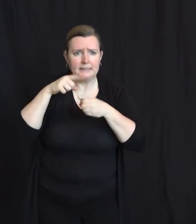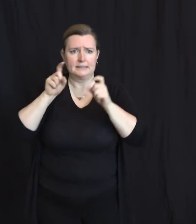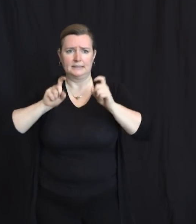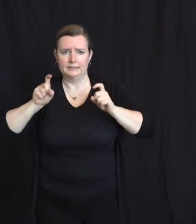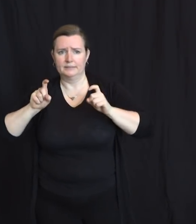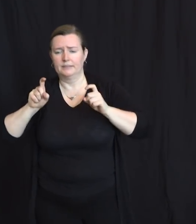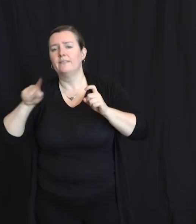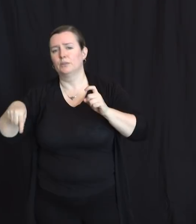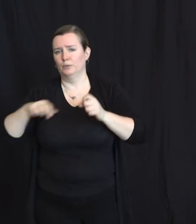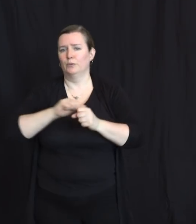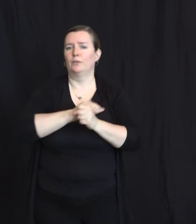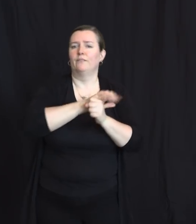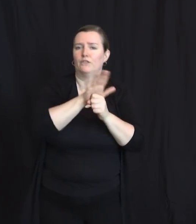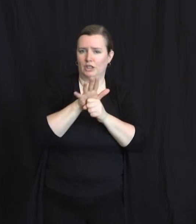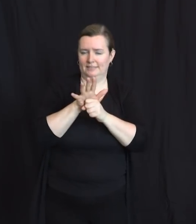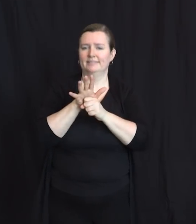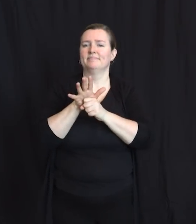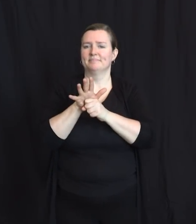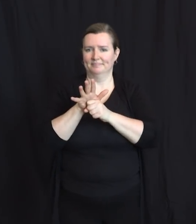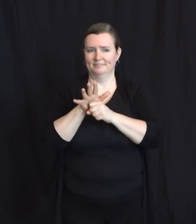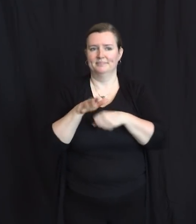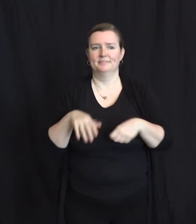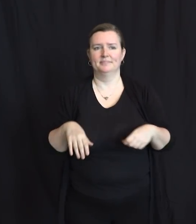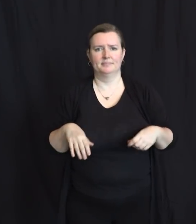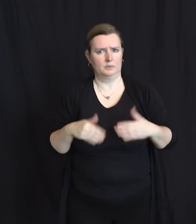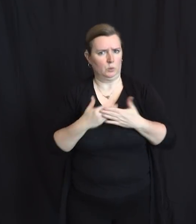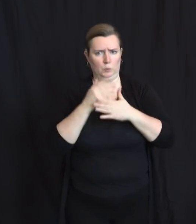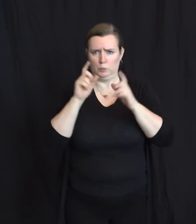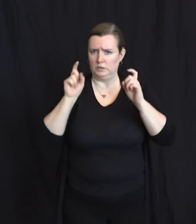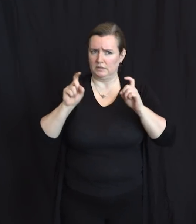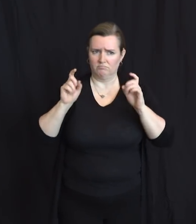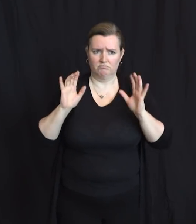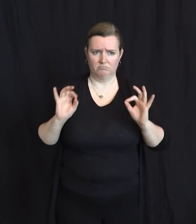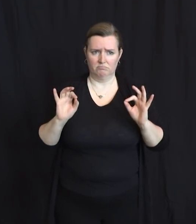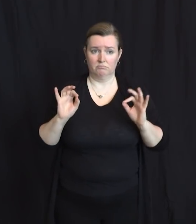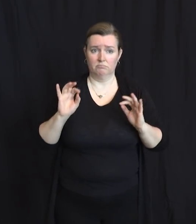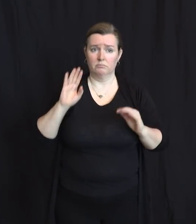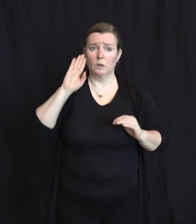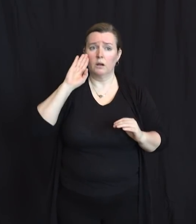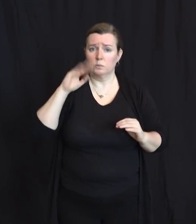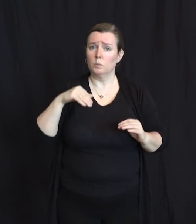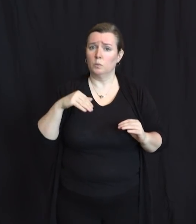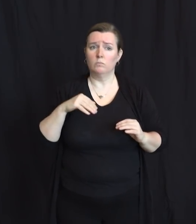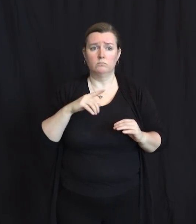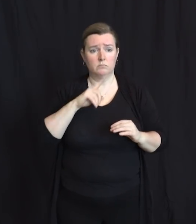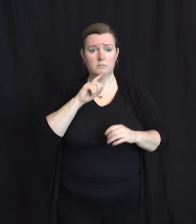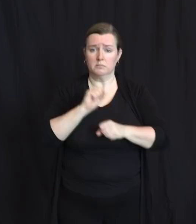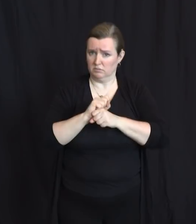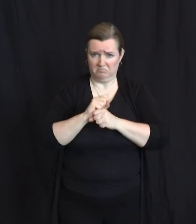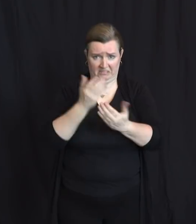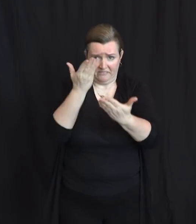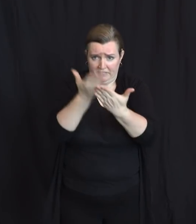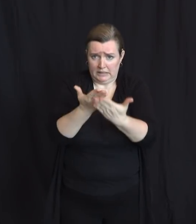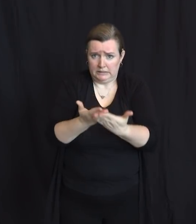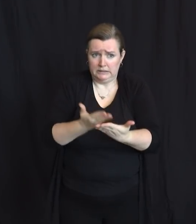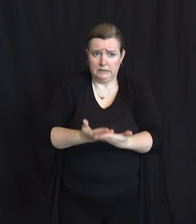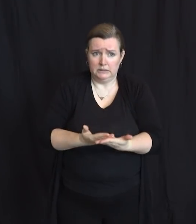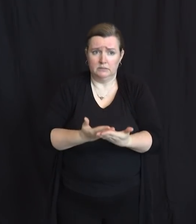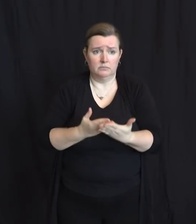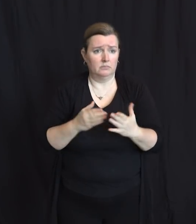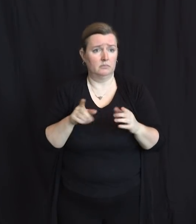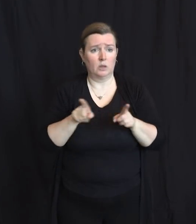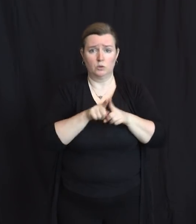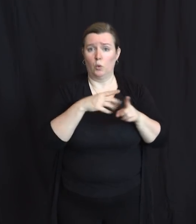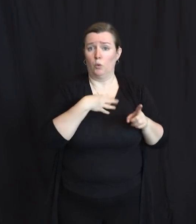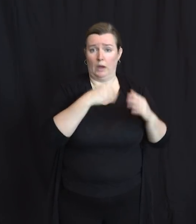COVID-19 test protocol. And by the way, we know this for a fact, including from the White House, that the